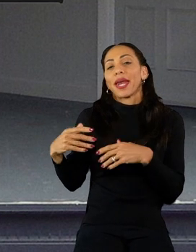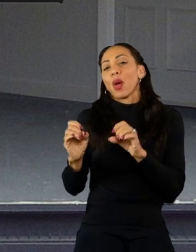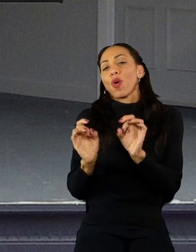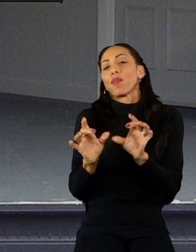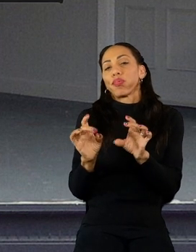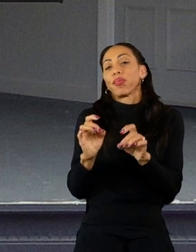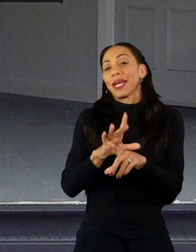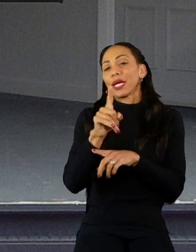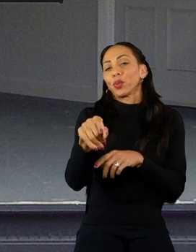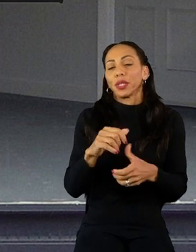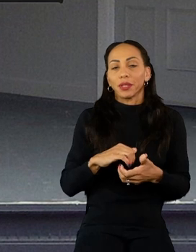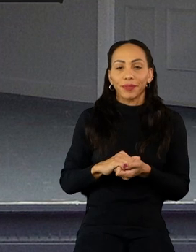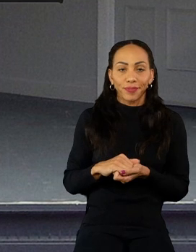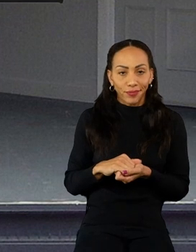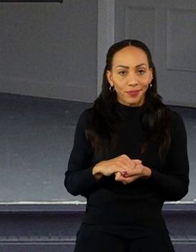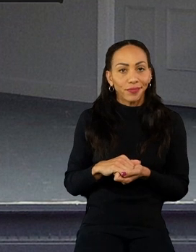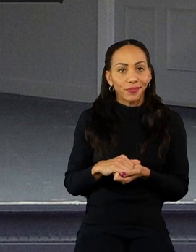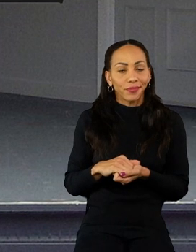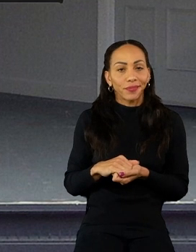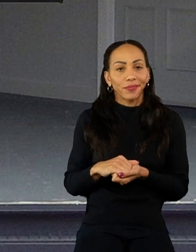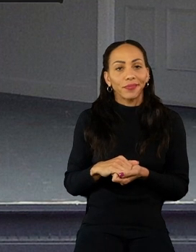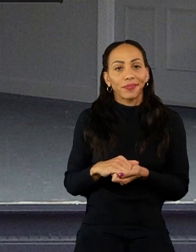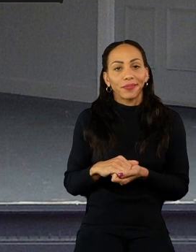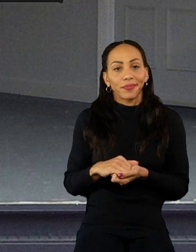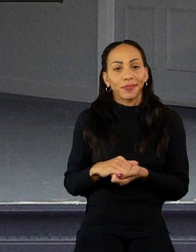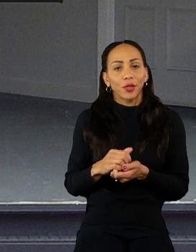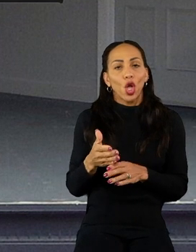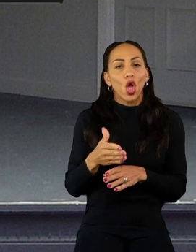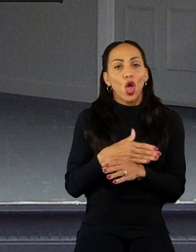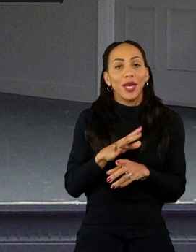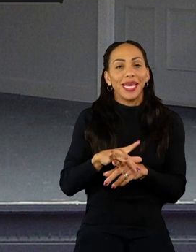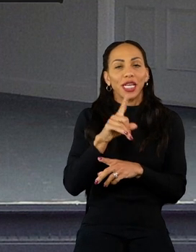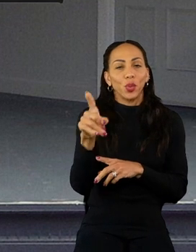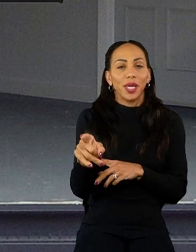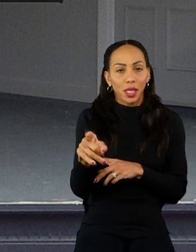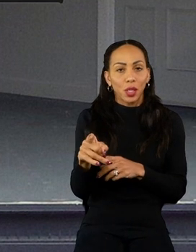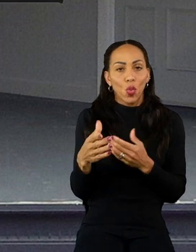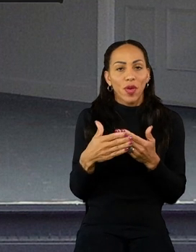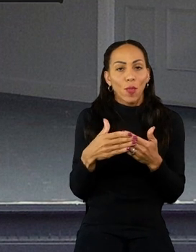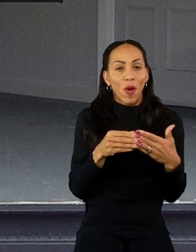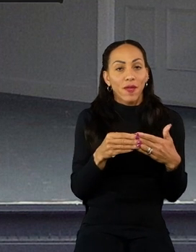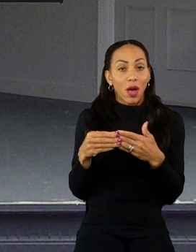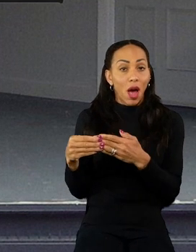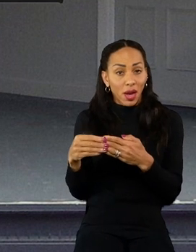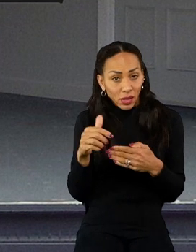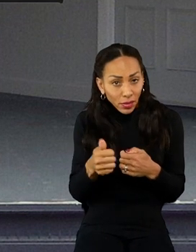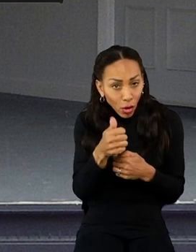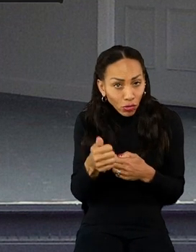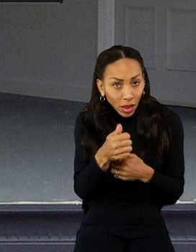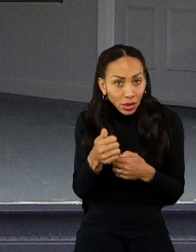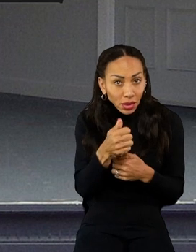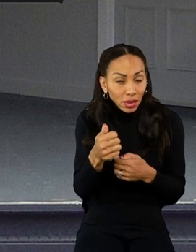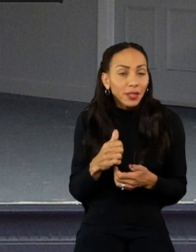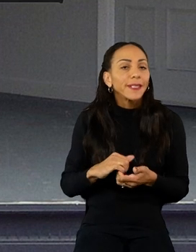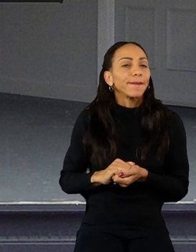laptop and what we can do with that and how that works next week. So I can get back to you before end of next